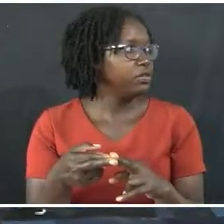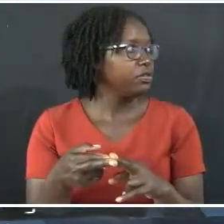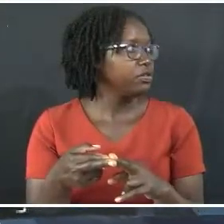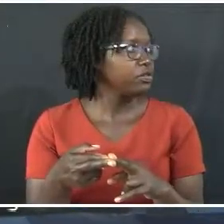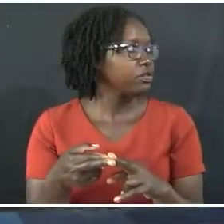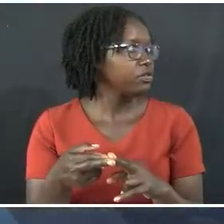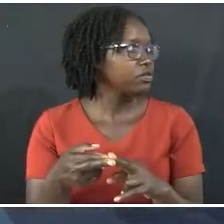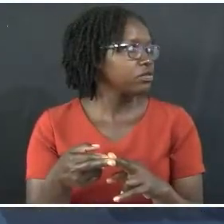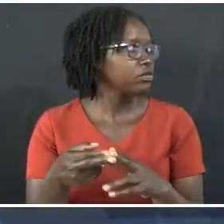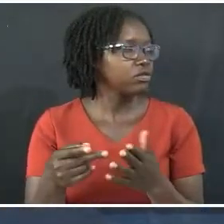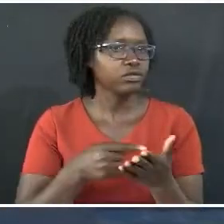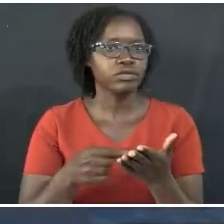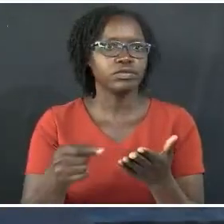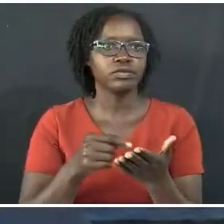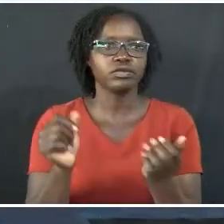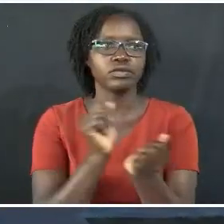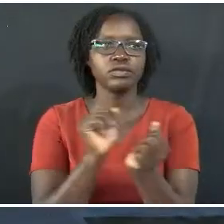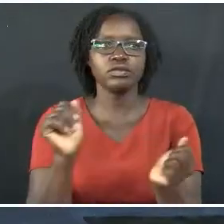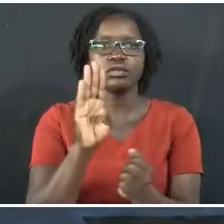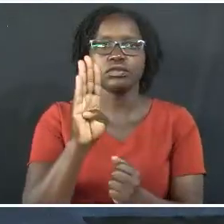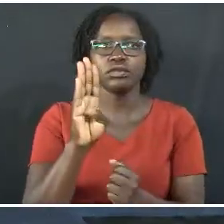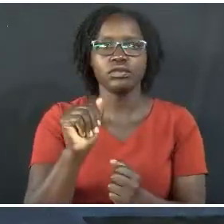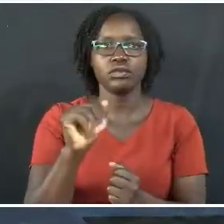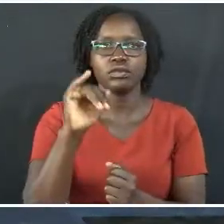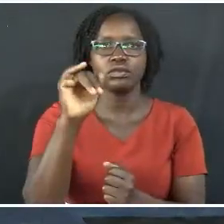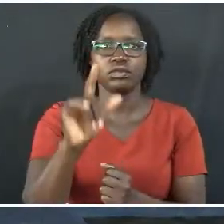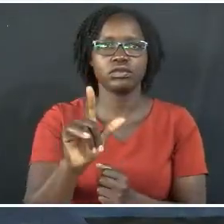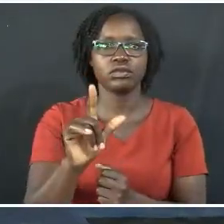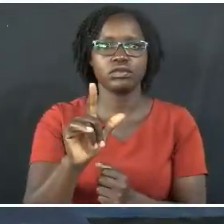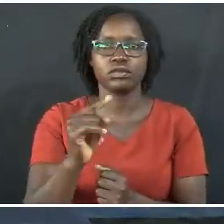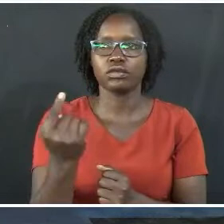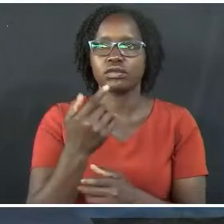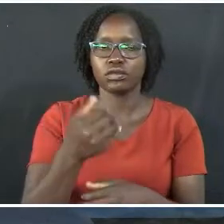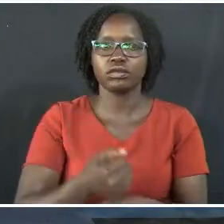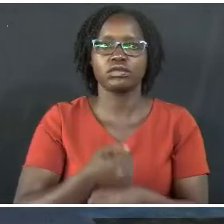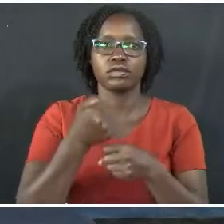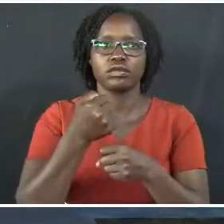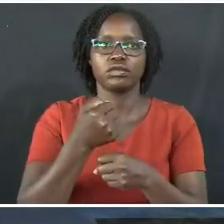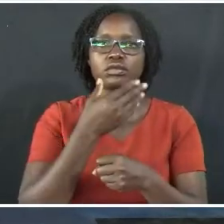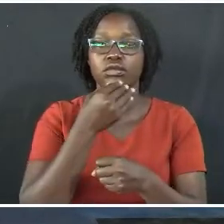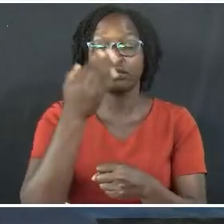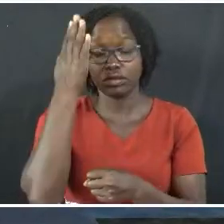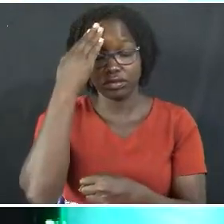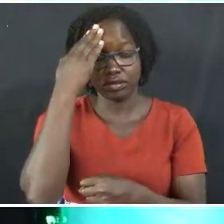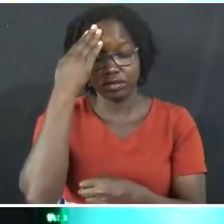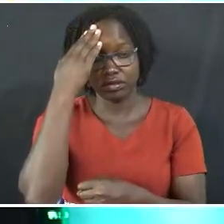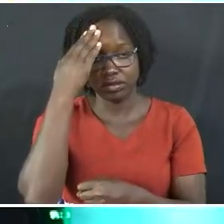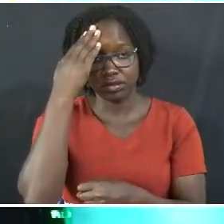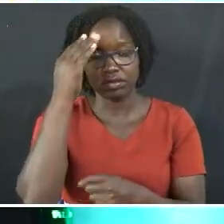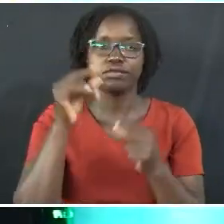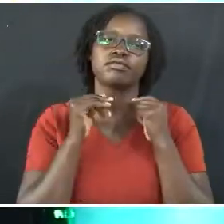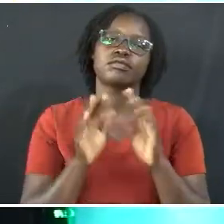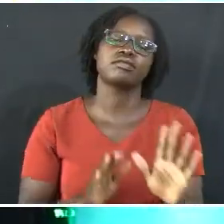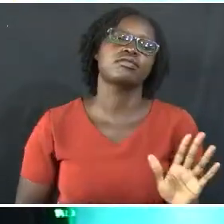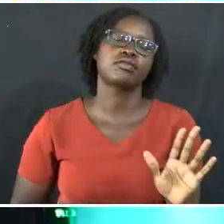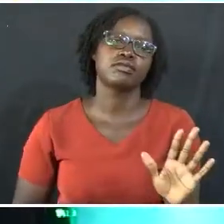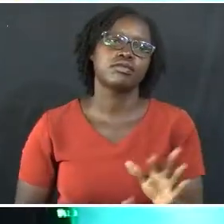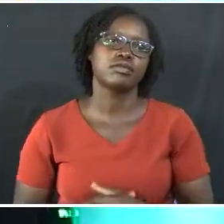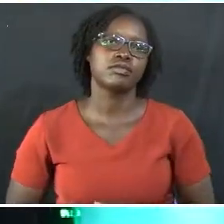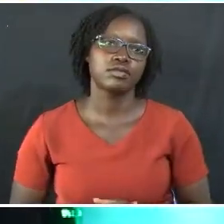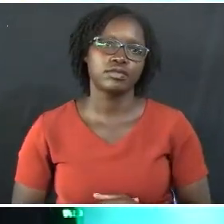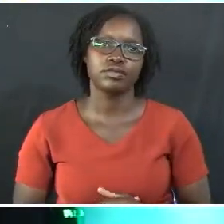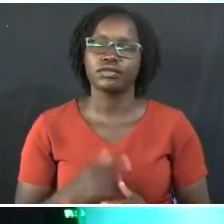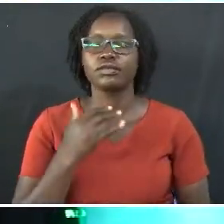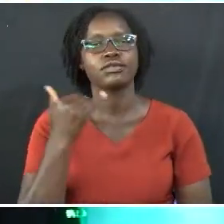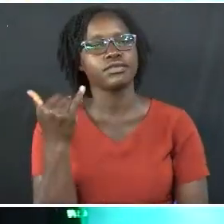to come and sign their bail. The only trusted man they knew was their pastor. So